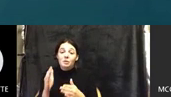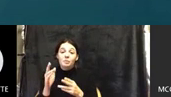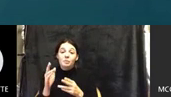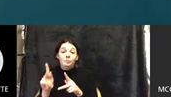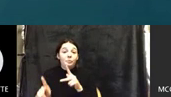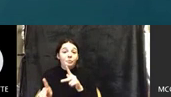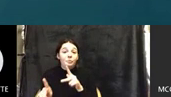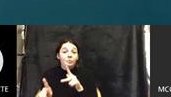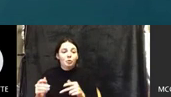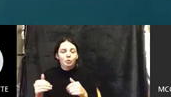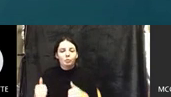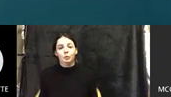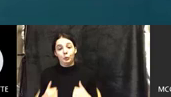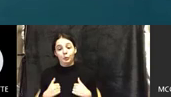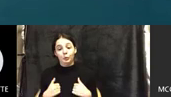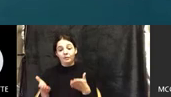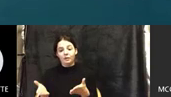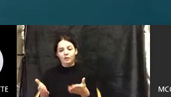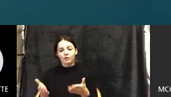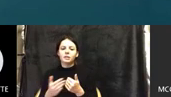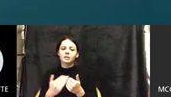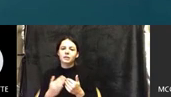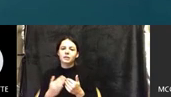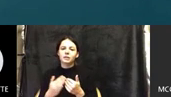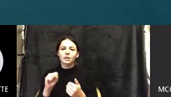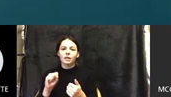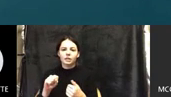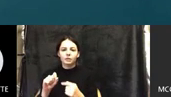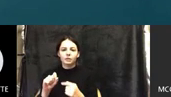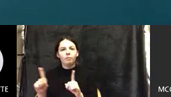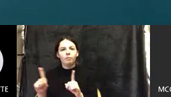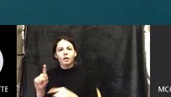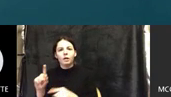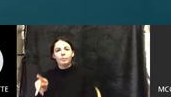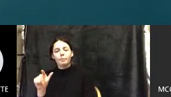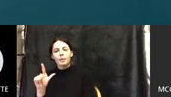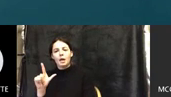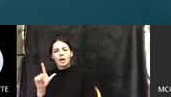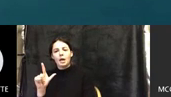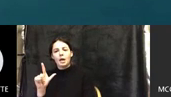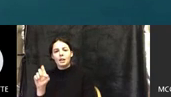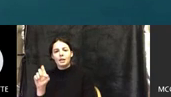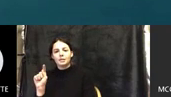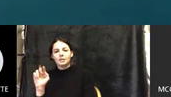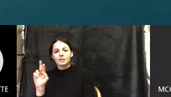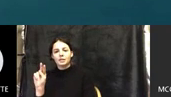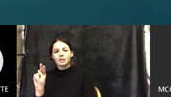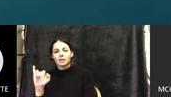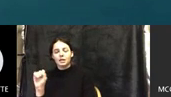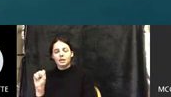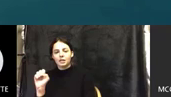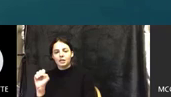ID, it's not easy for them to go back and forth. So language